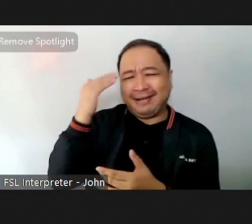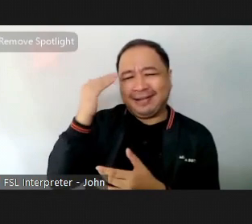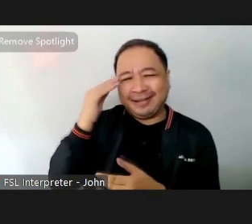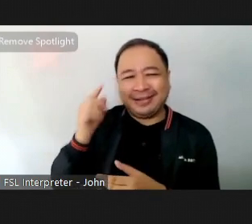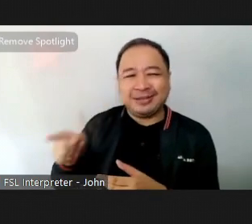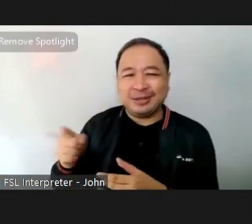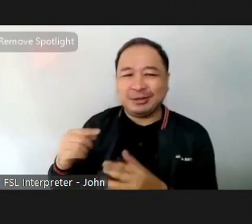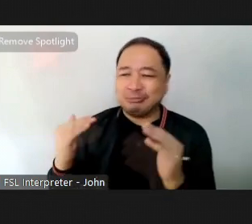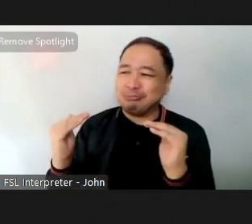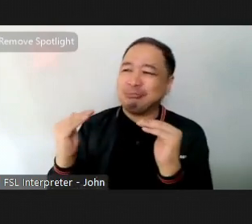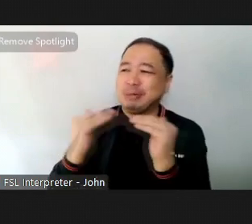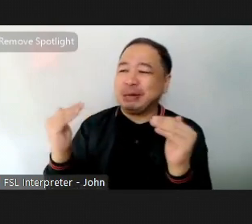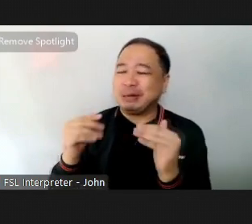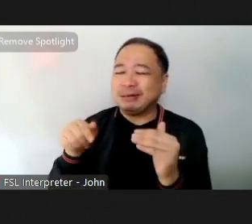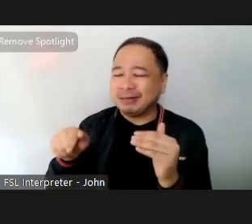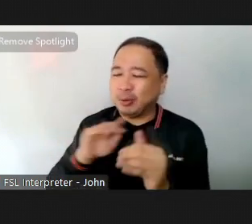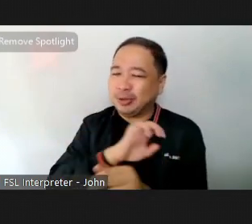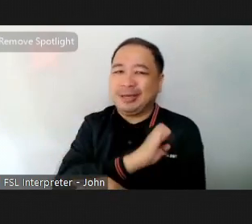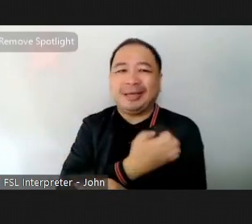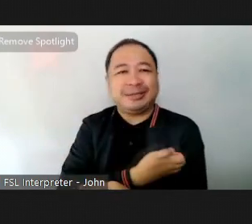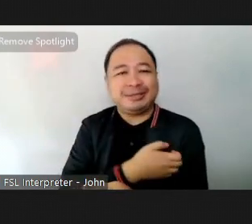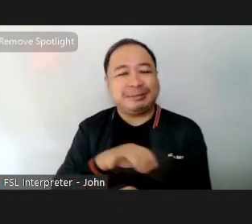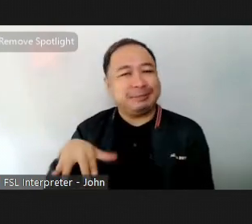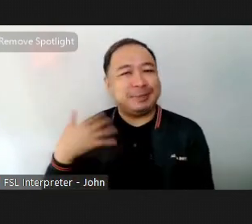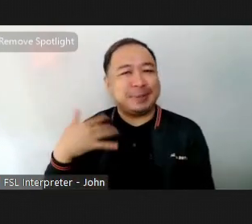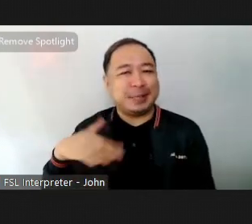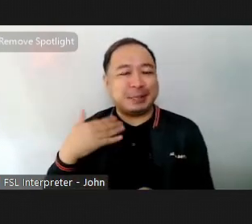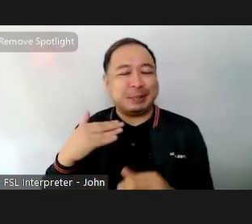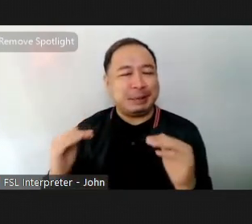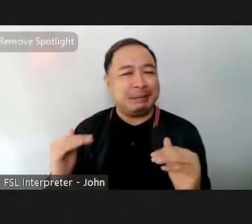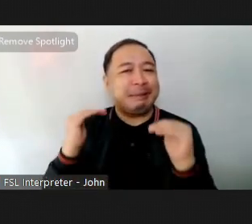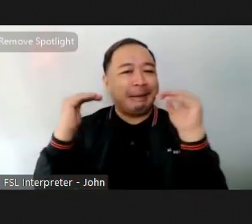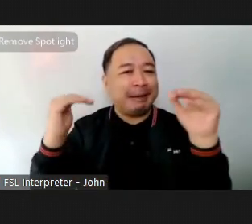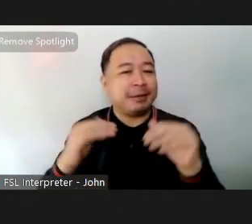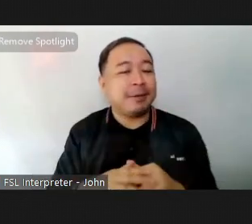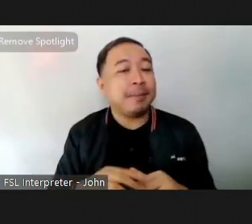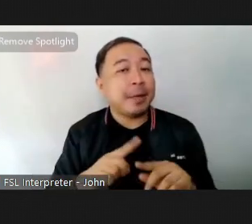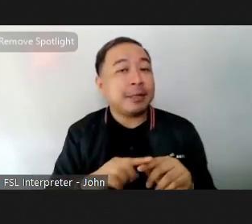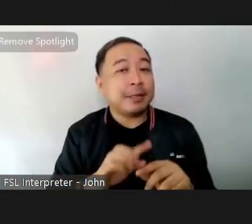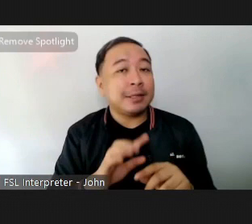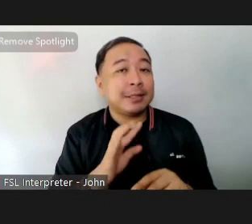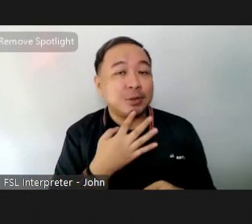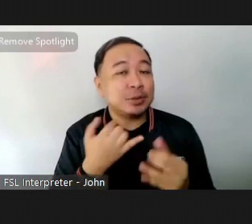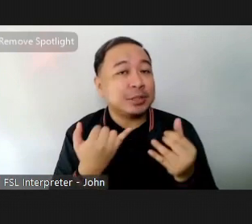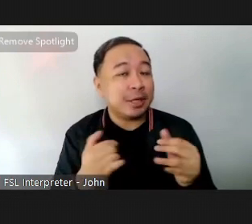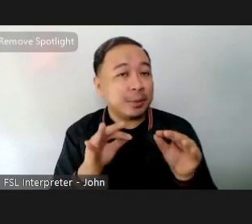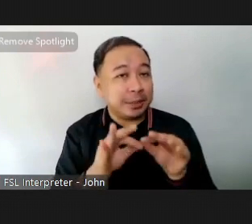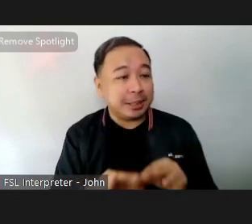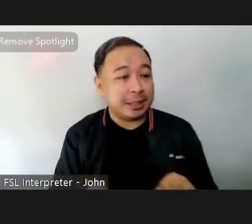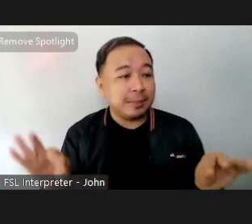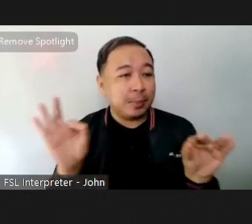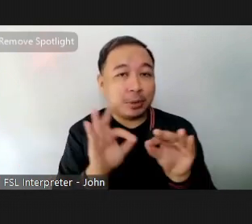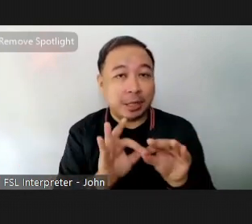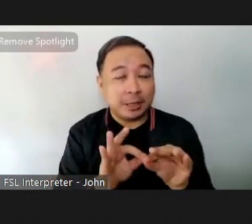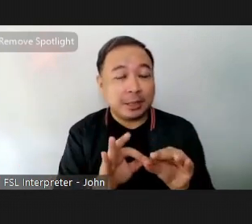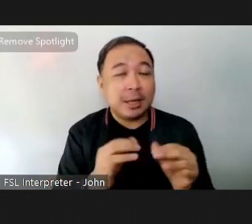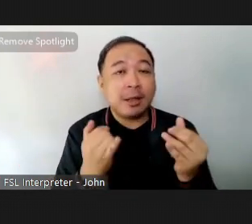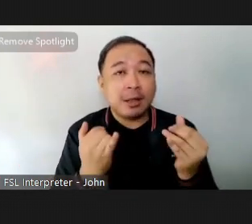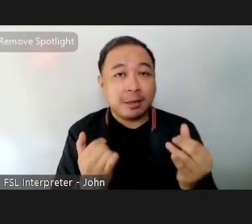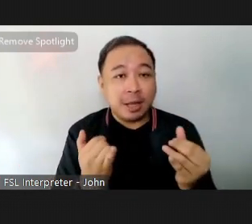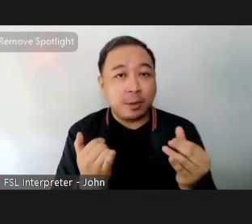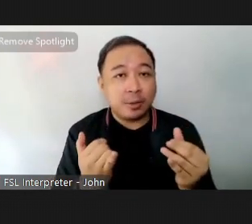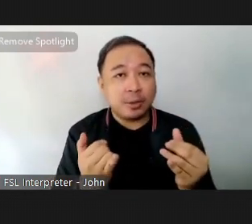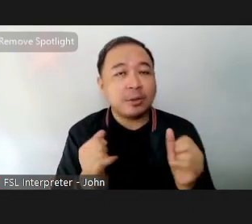ring makakapantay sa energy na meron ka. But seriously, napaka-importante ng conference na ito para